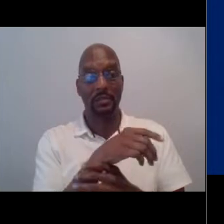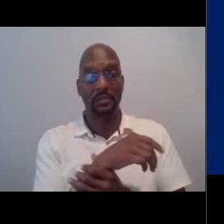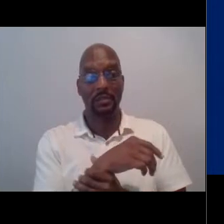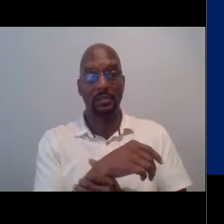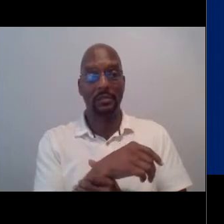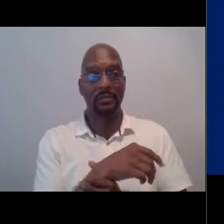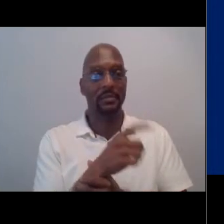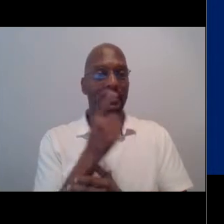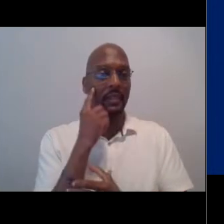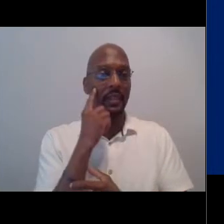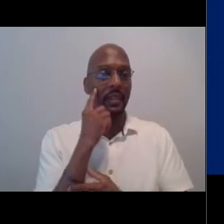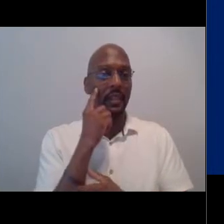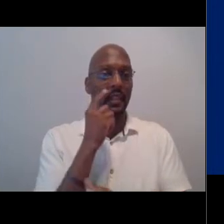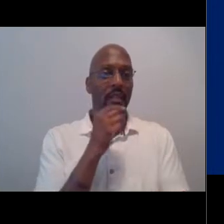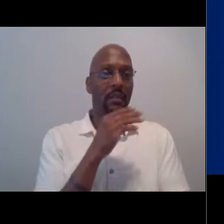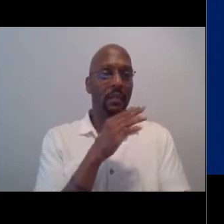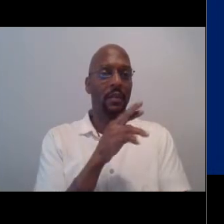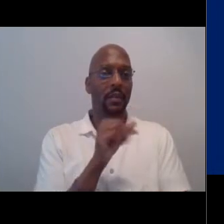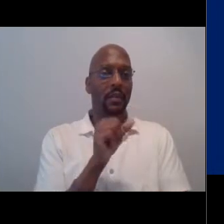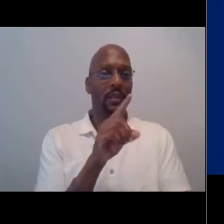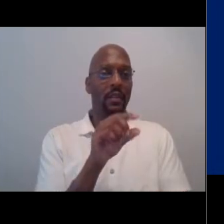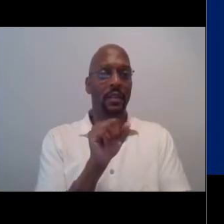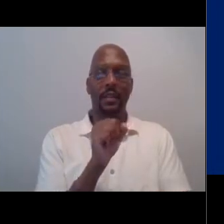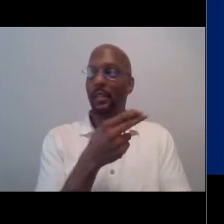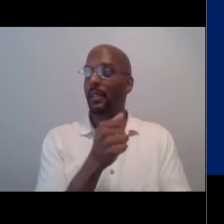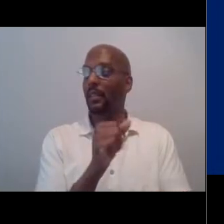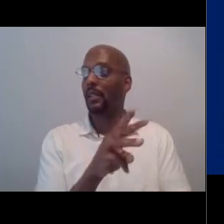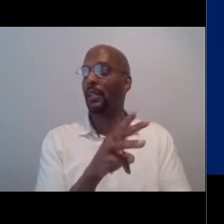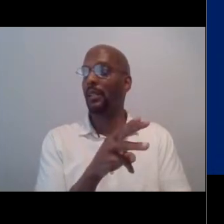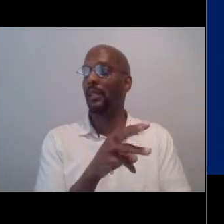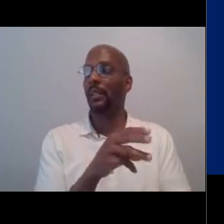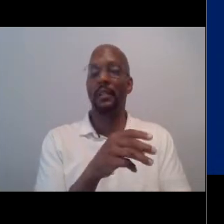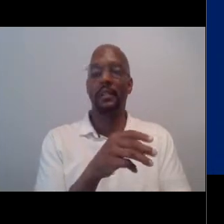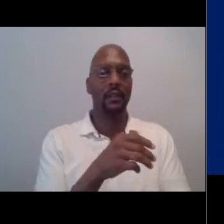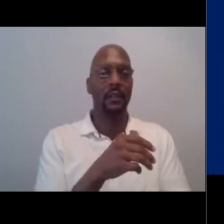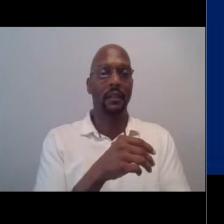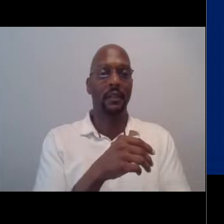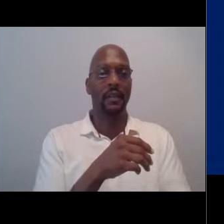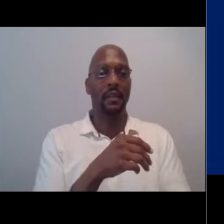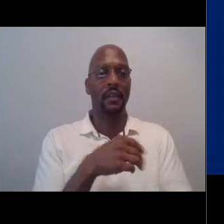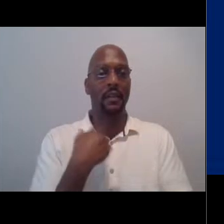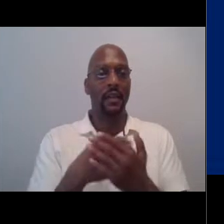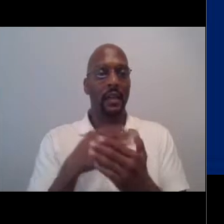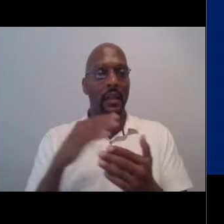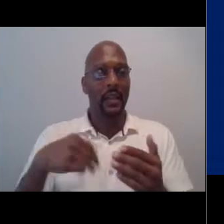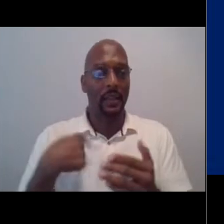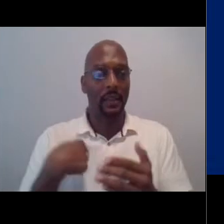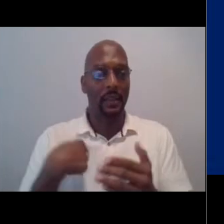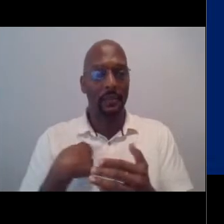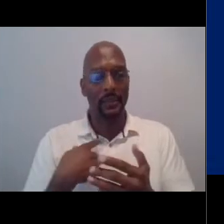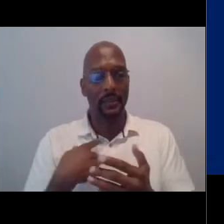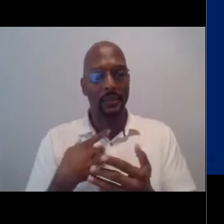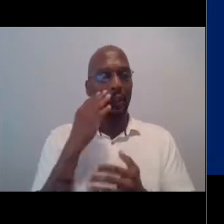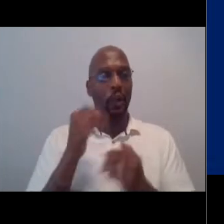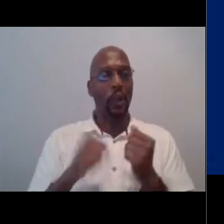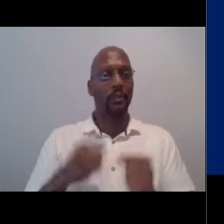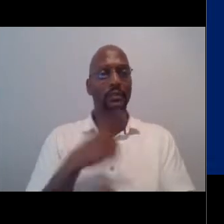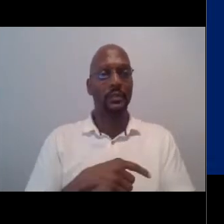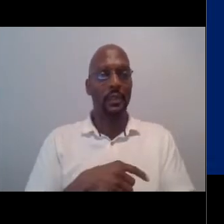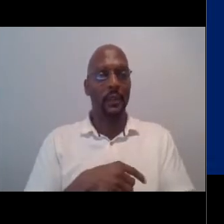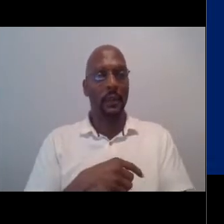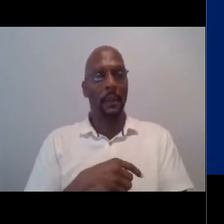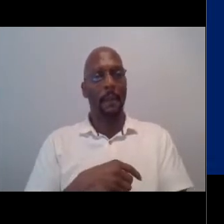Bradshaw has a question. Sorry, coming in virtual late today. I know it's been a long day, but I just had, in looking